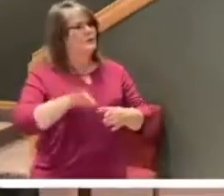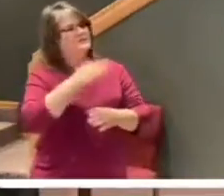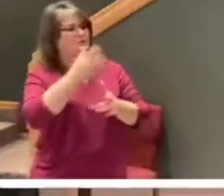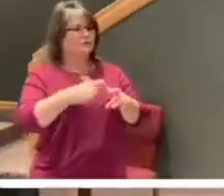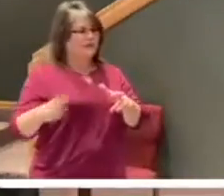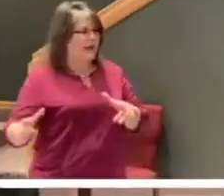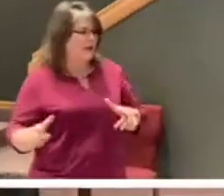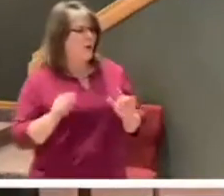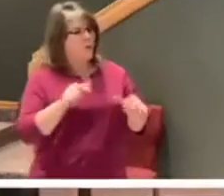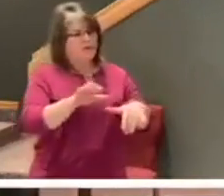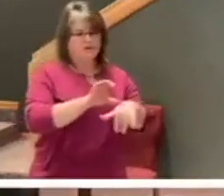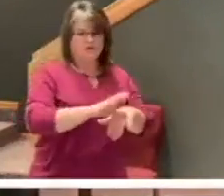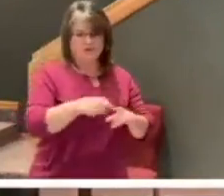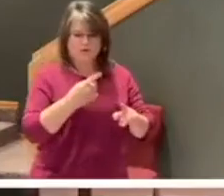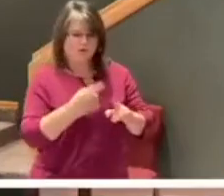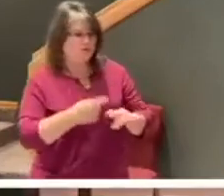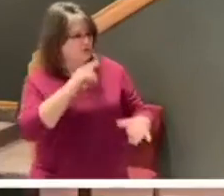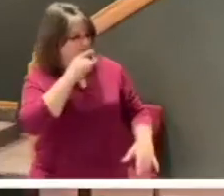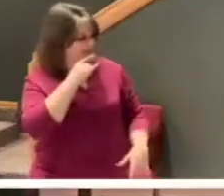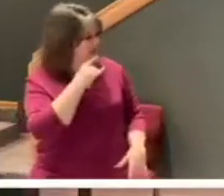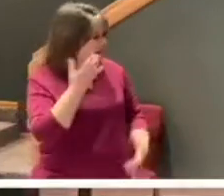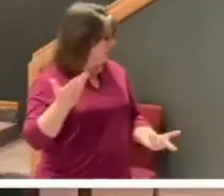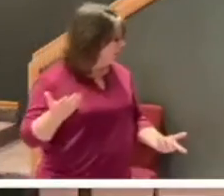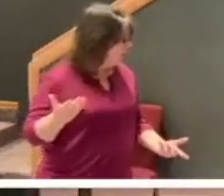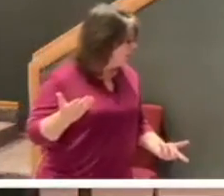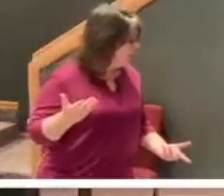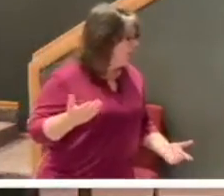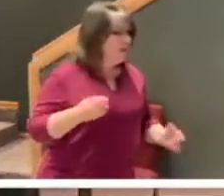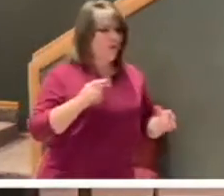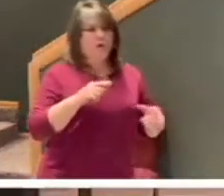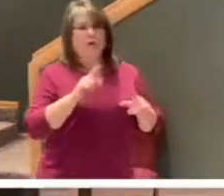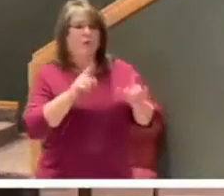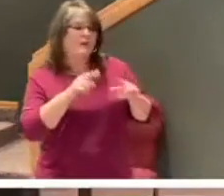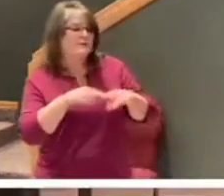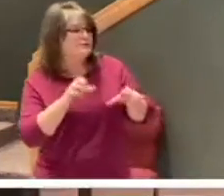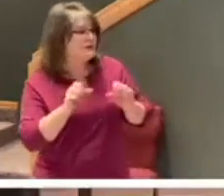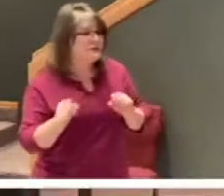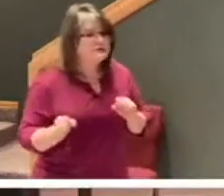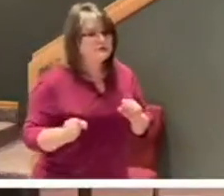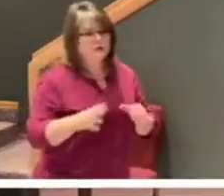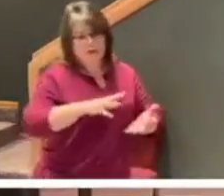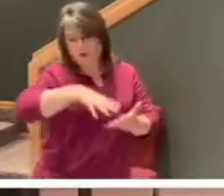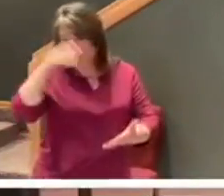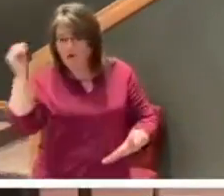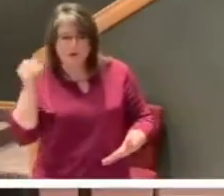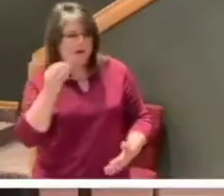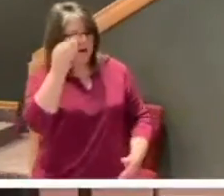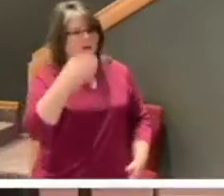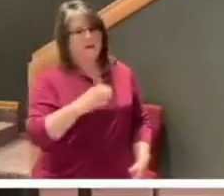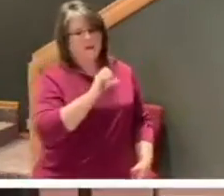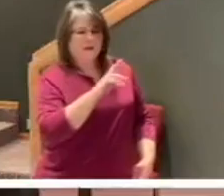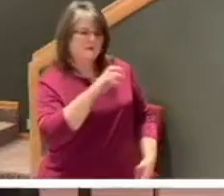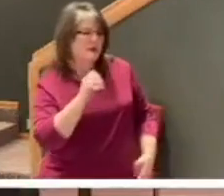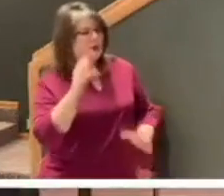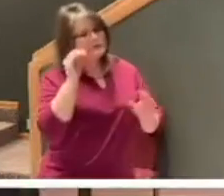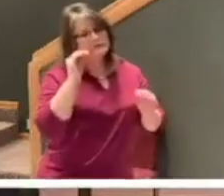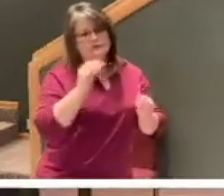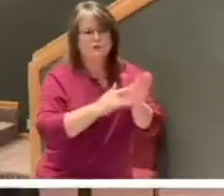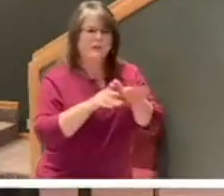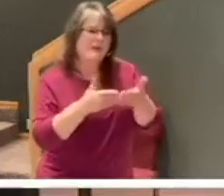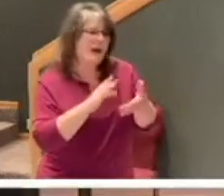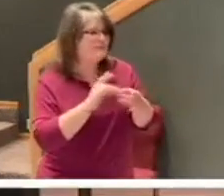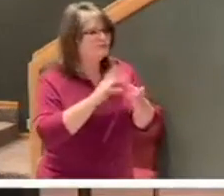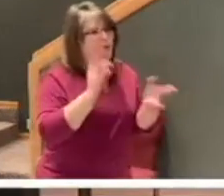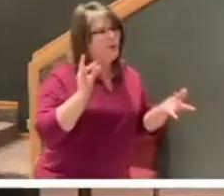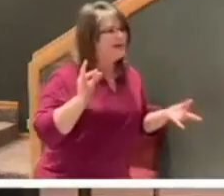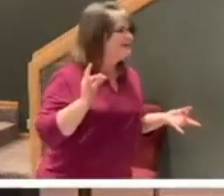language. She went to church when she was a kid, after all. She went to Sunday school. She learned, you know, Pastor Carey was teaching her the Bible